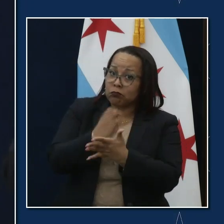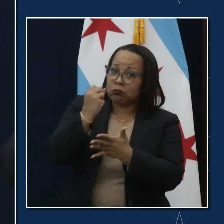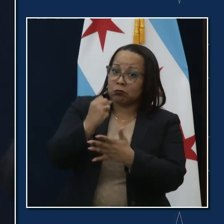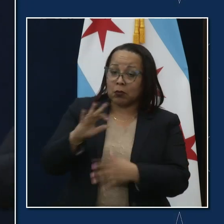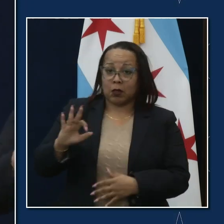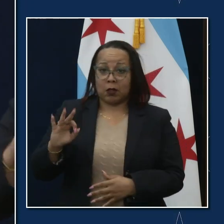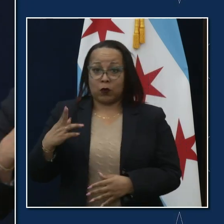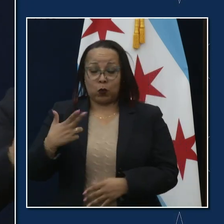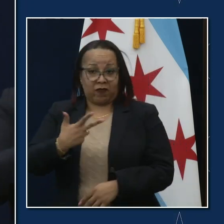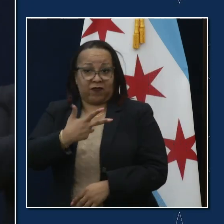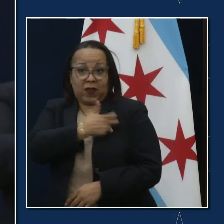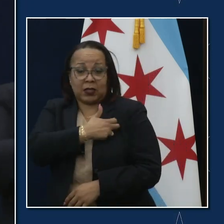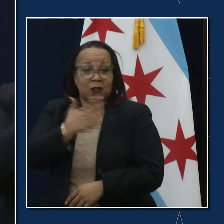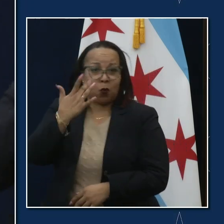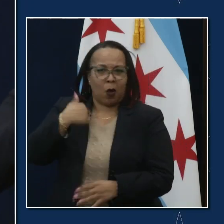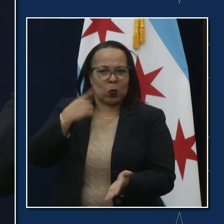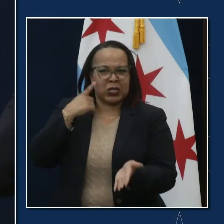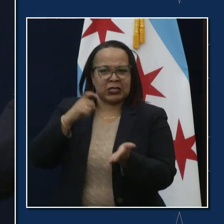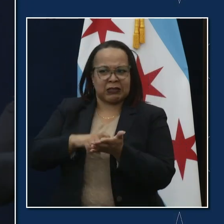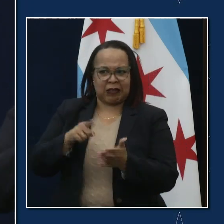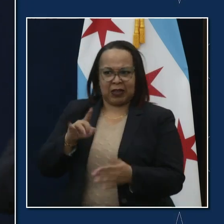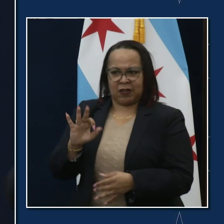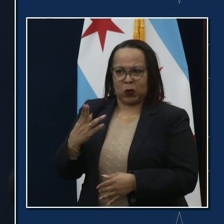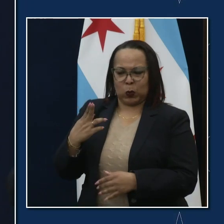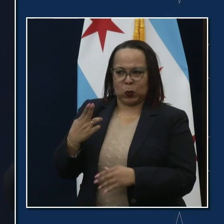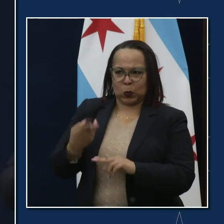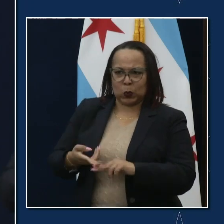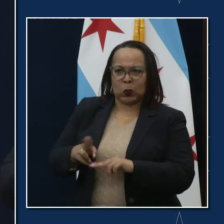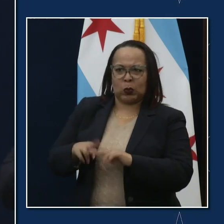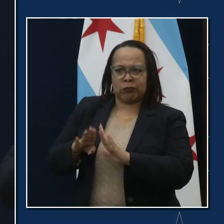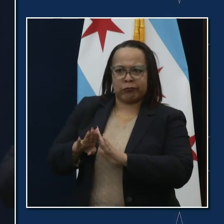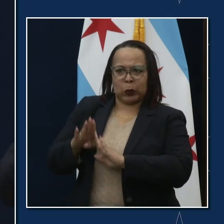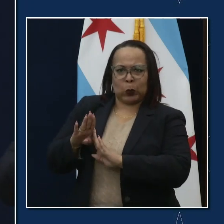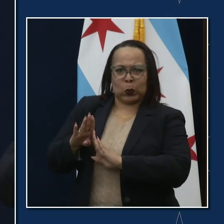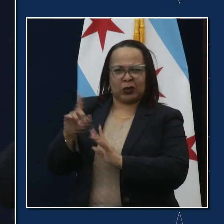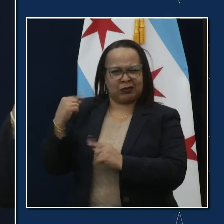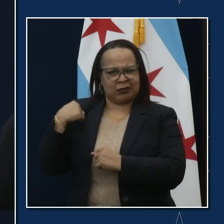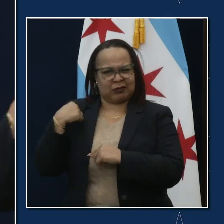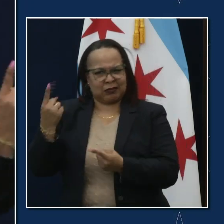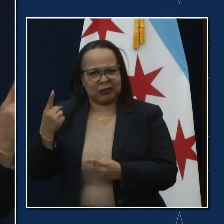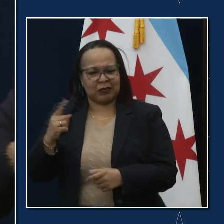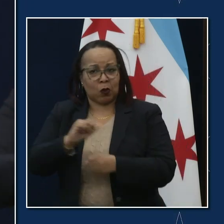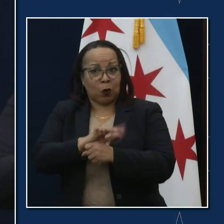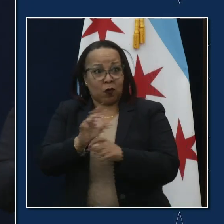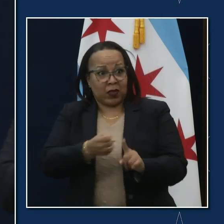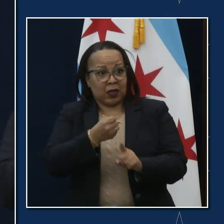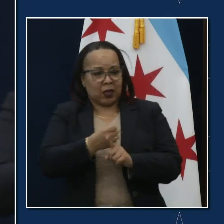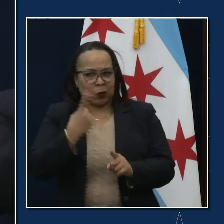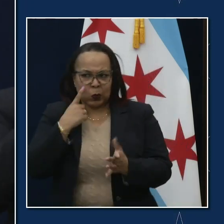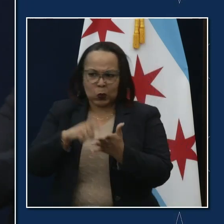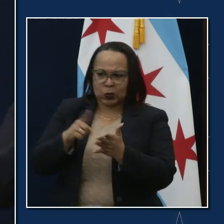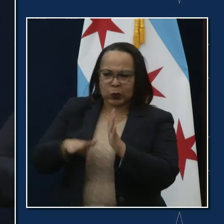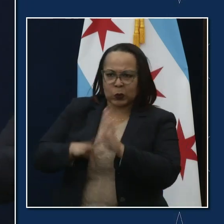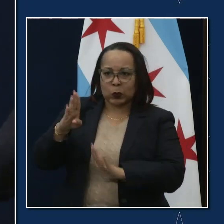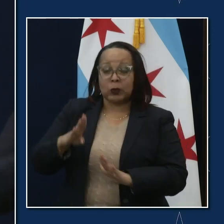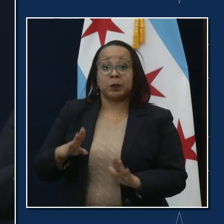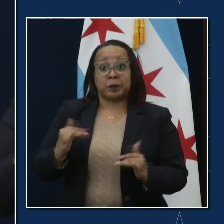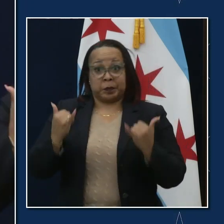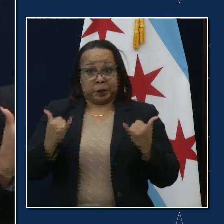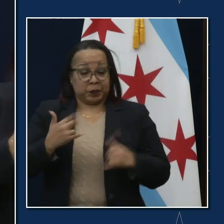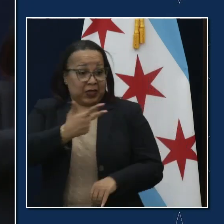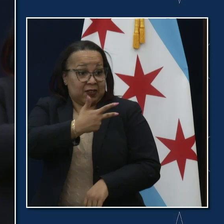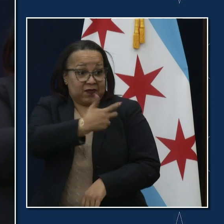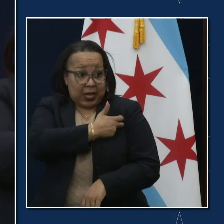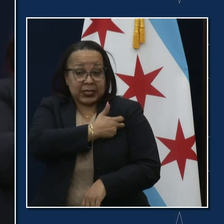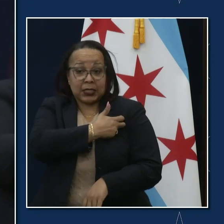flu vaccine, because we're seeing an uptick in cases for the first time since COVID hit. Now, aside from these